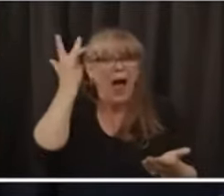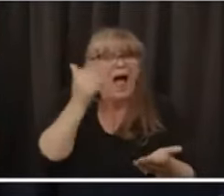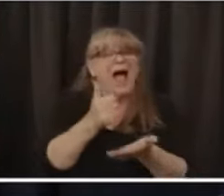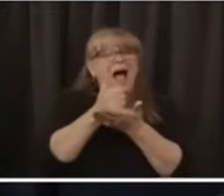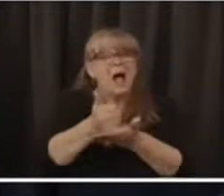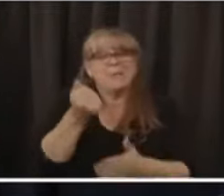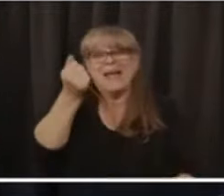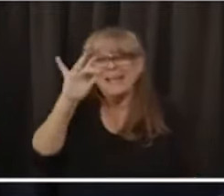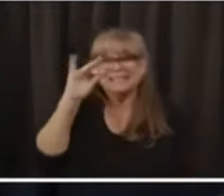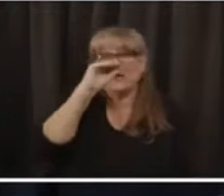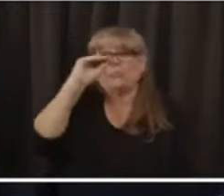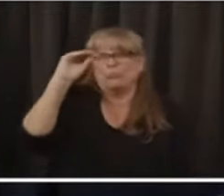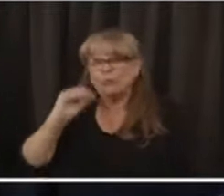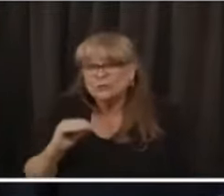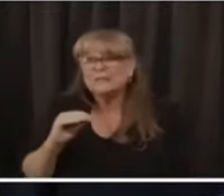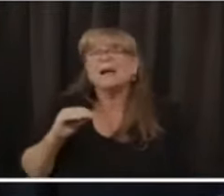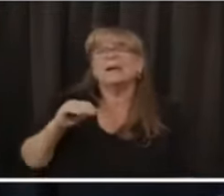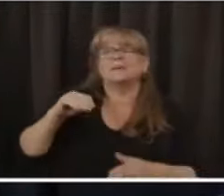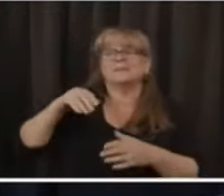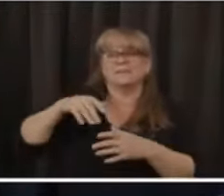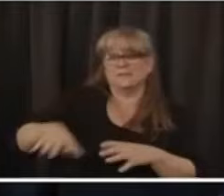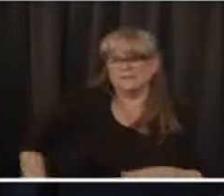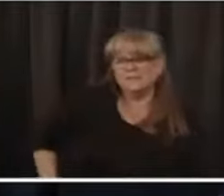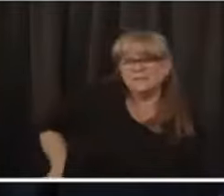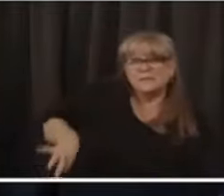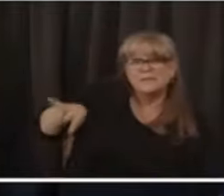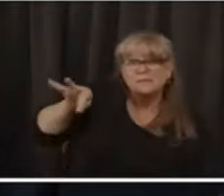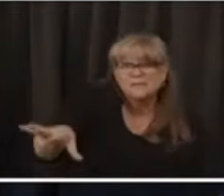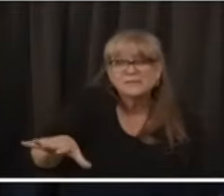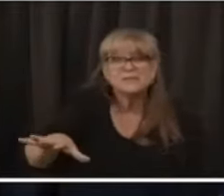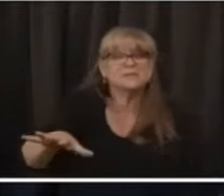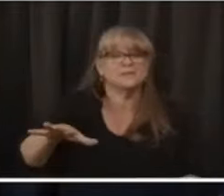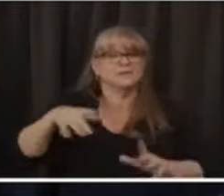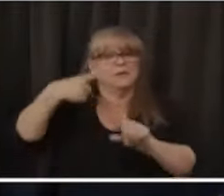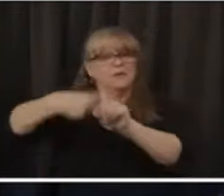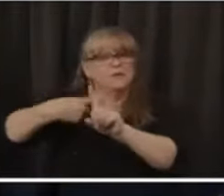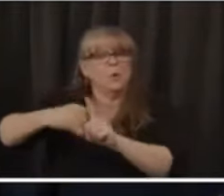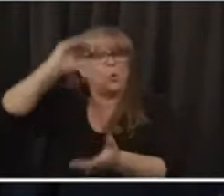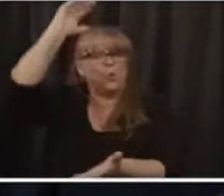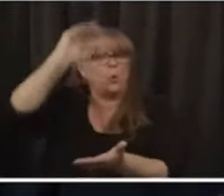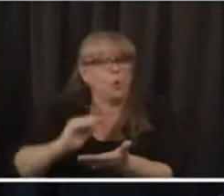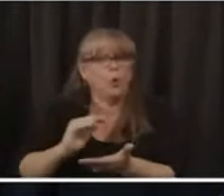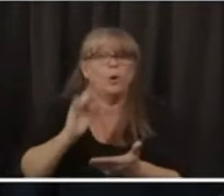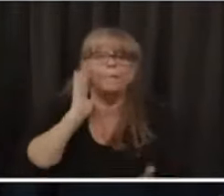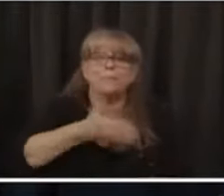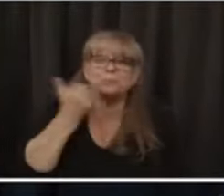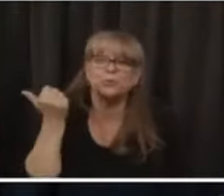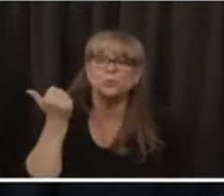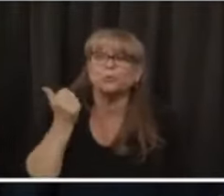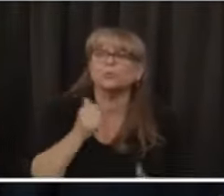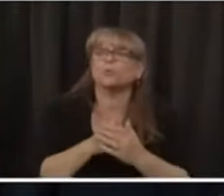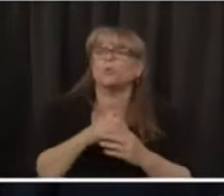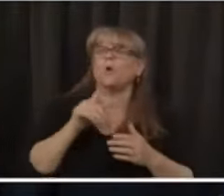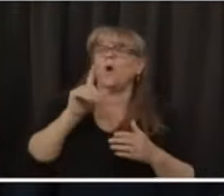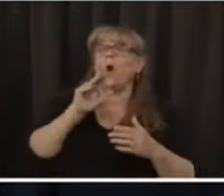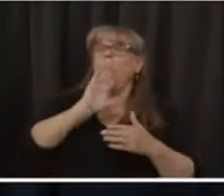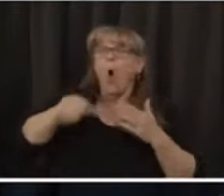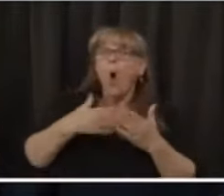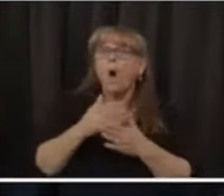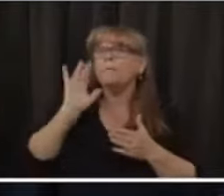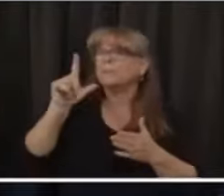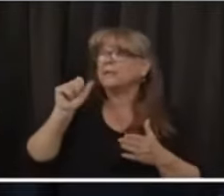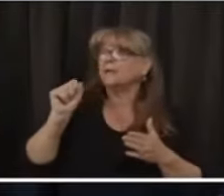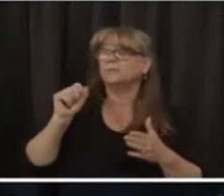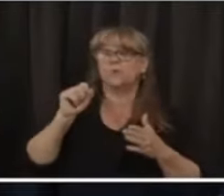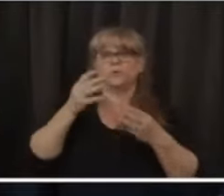on out-of-pocket. That is an enormous step forward. Not every single bill is going to be every single thing that